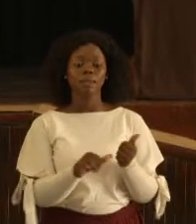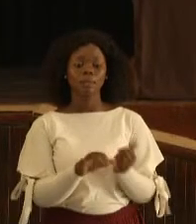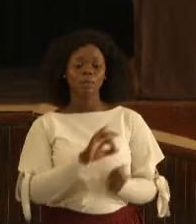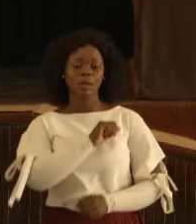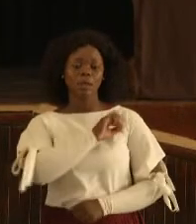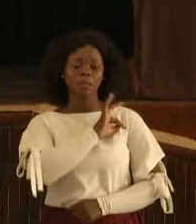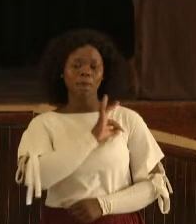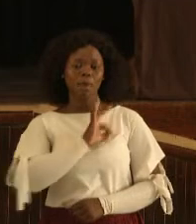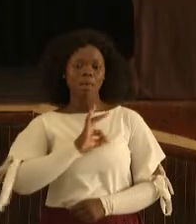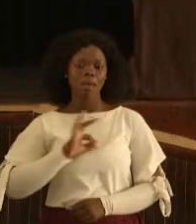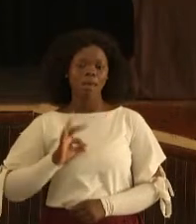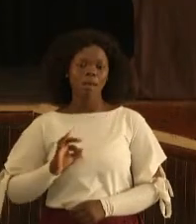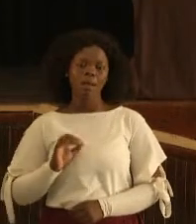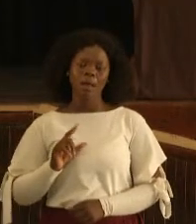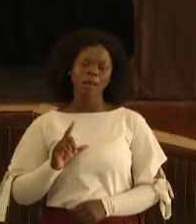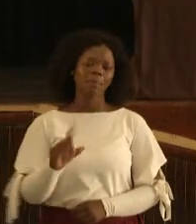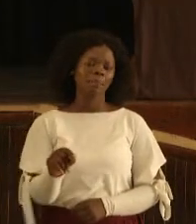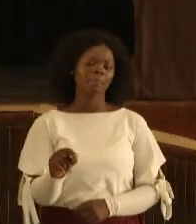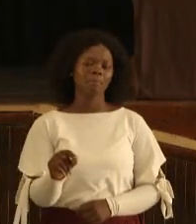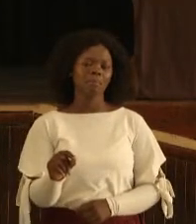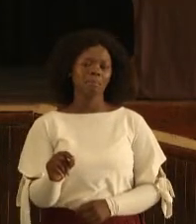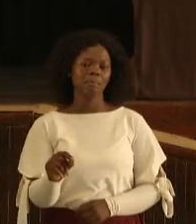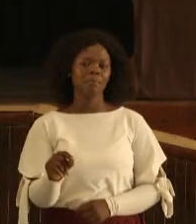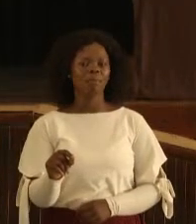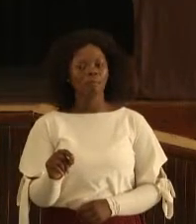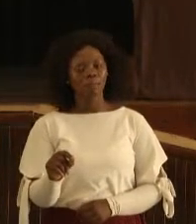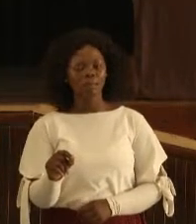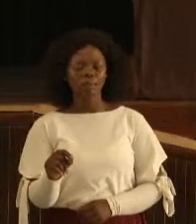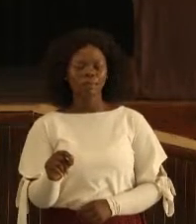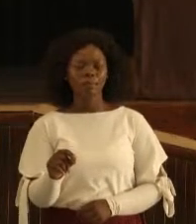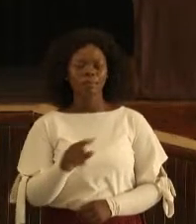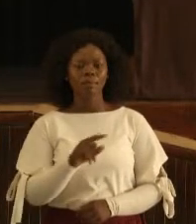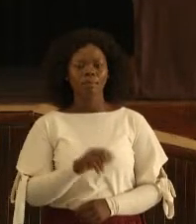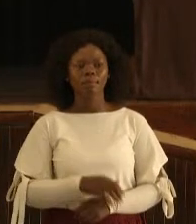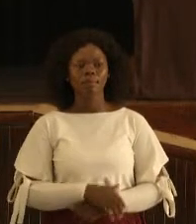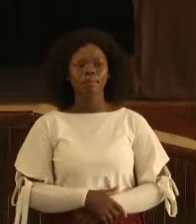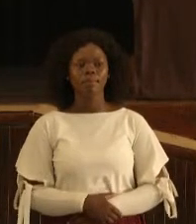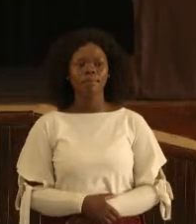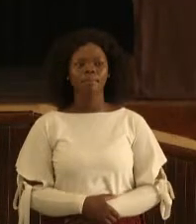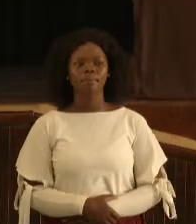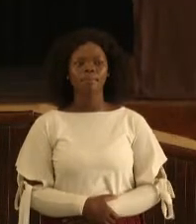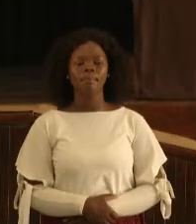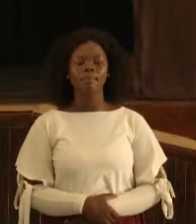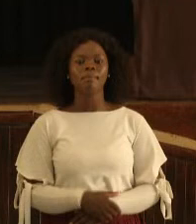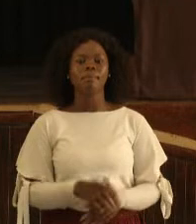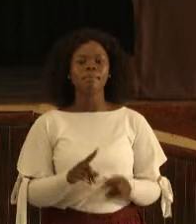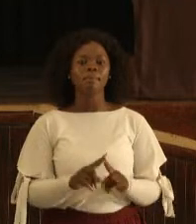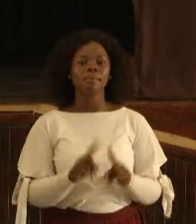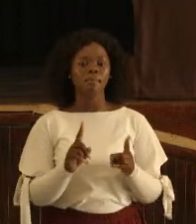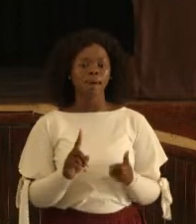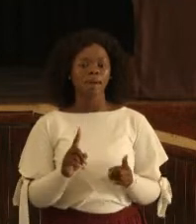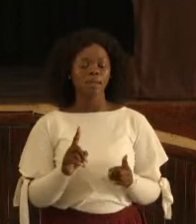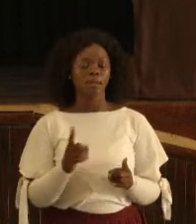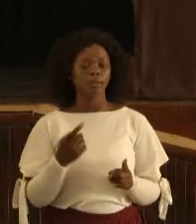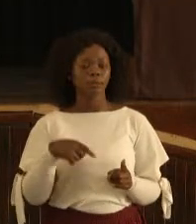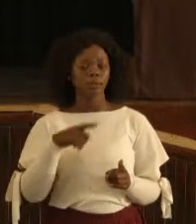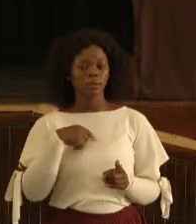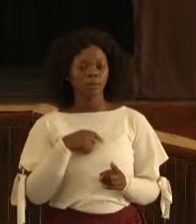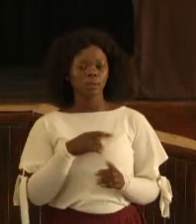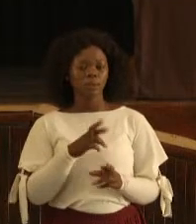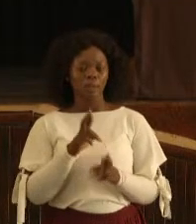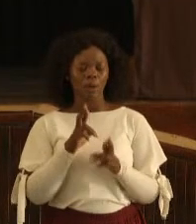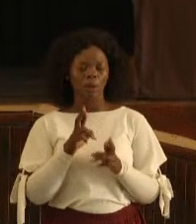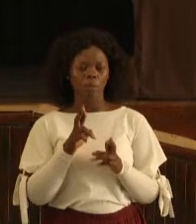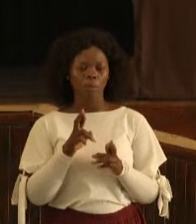mayor for ukwazi The ezo. deputy mayor has already left. But we hope he has